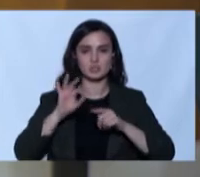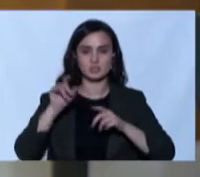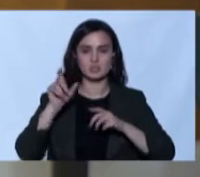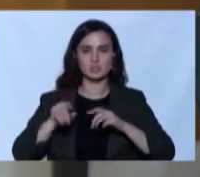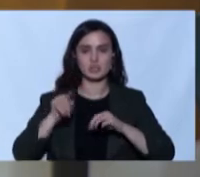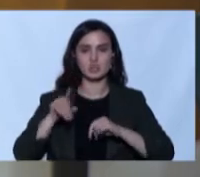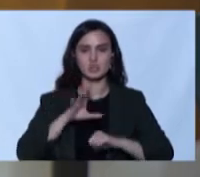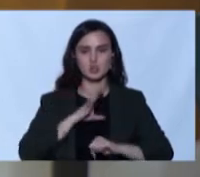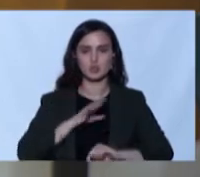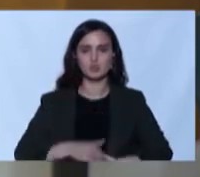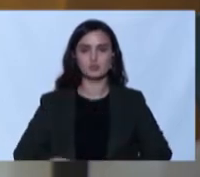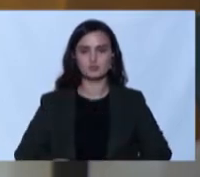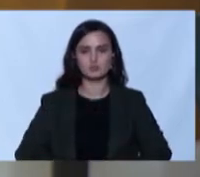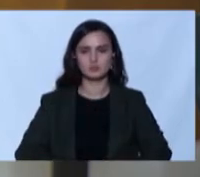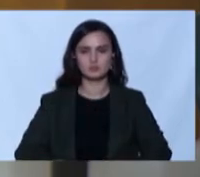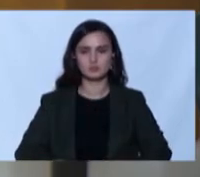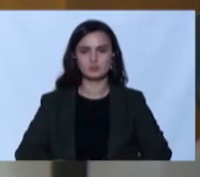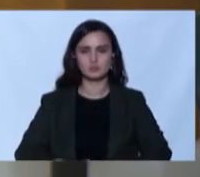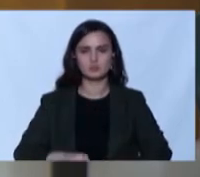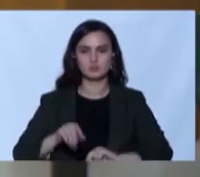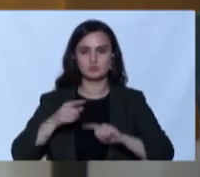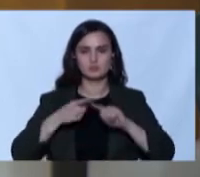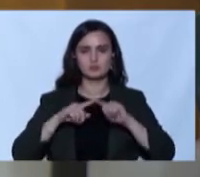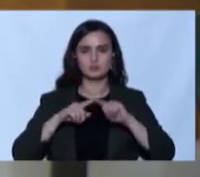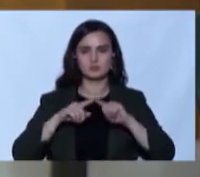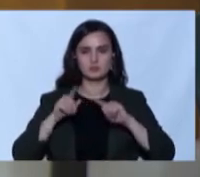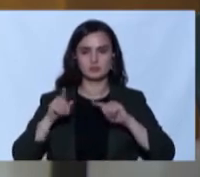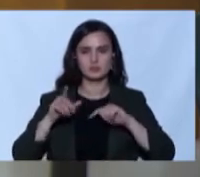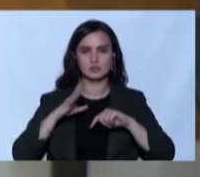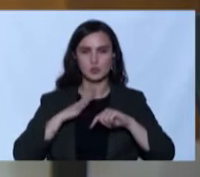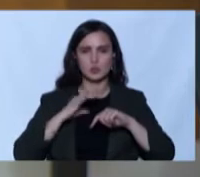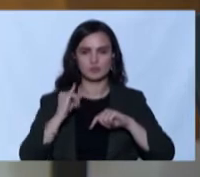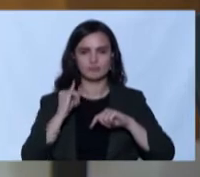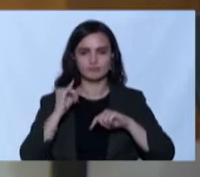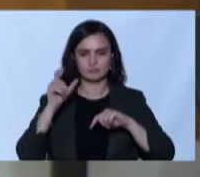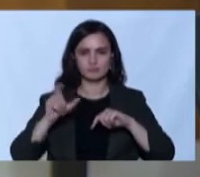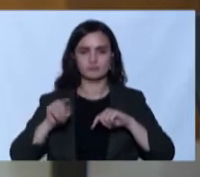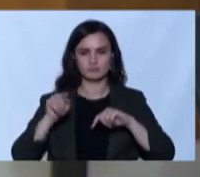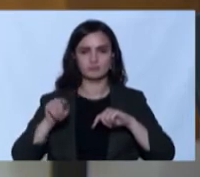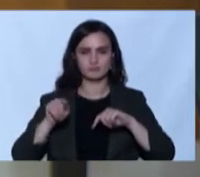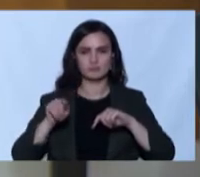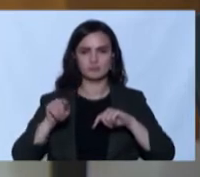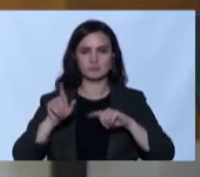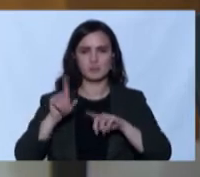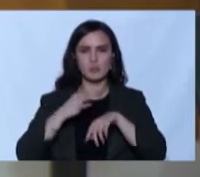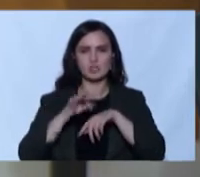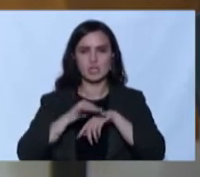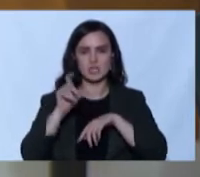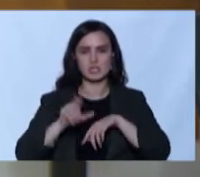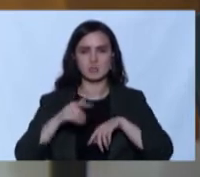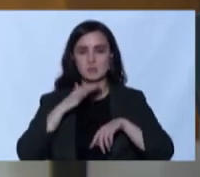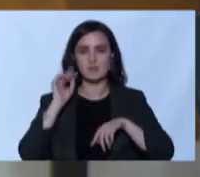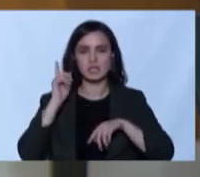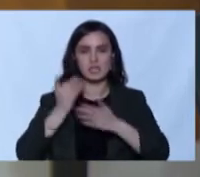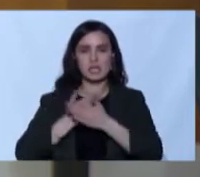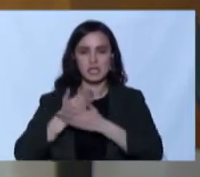he was notoriously brutal, notoriously cruel, and quite violent. And so there's a lot of